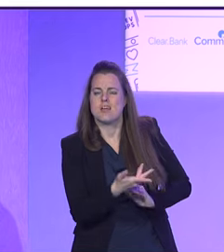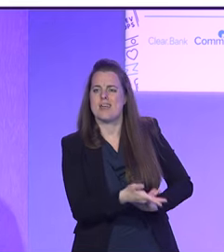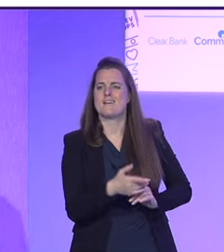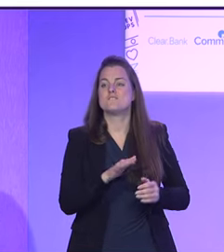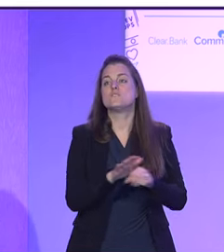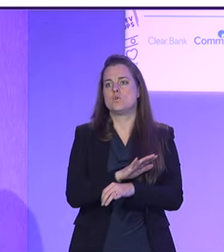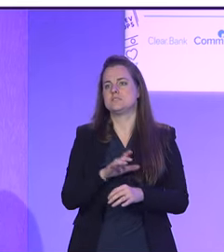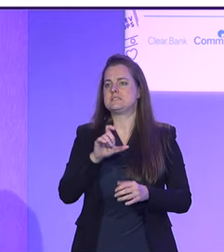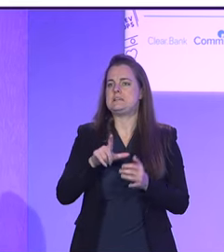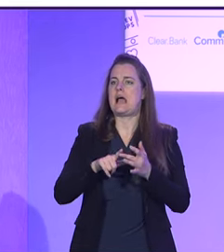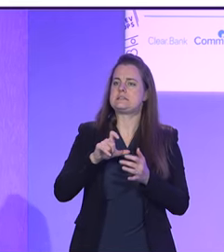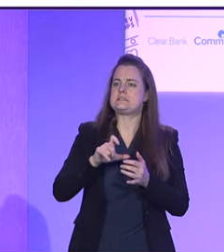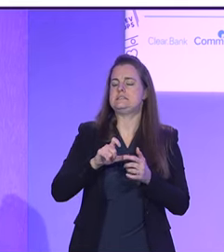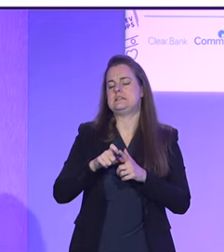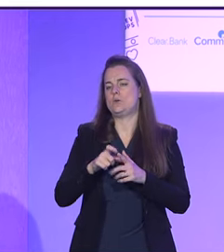with microservices.